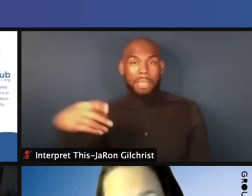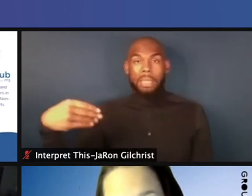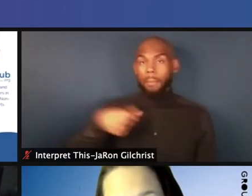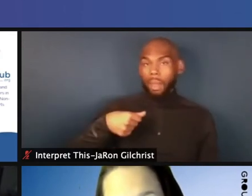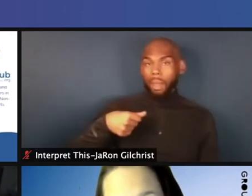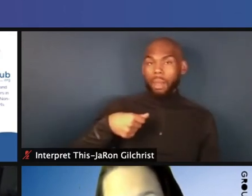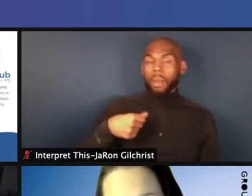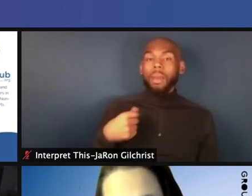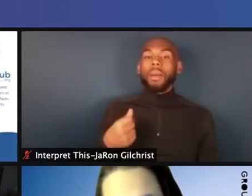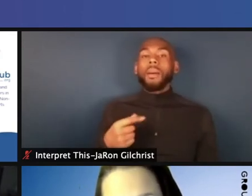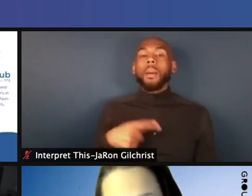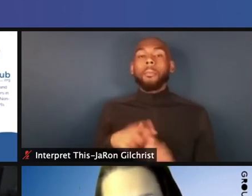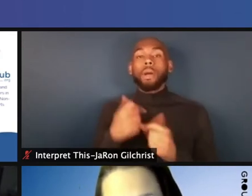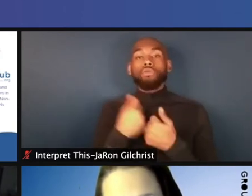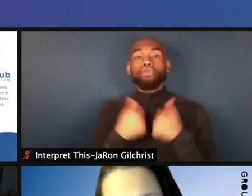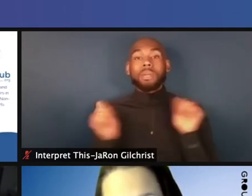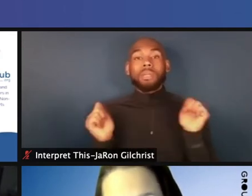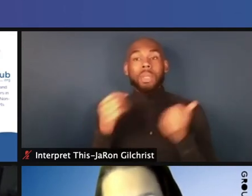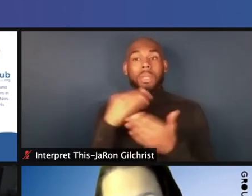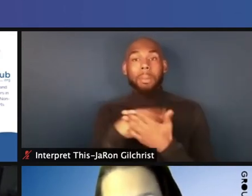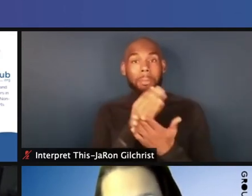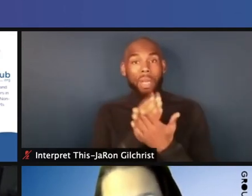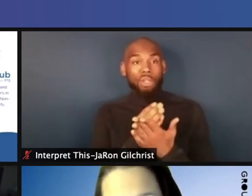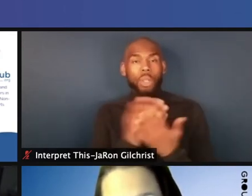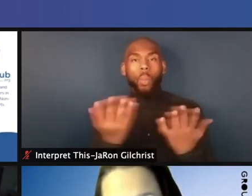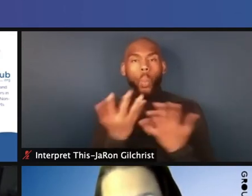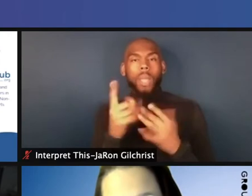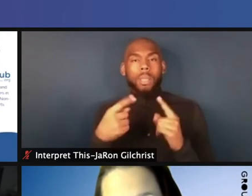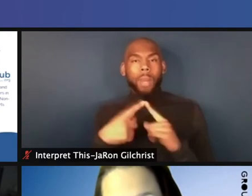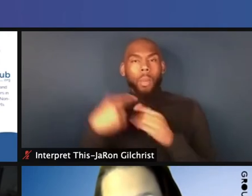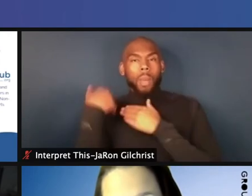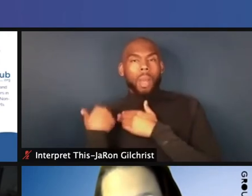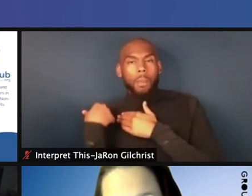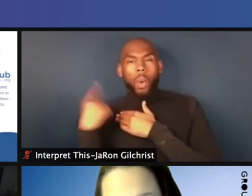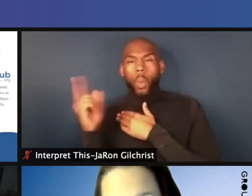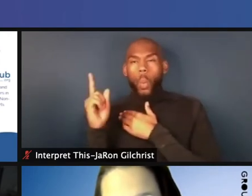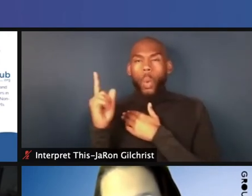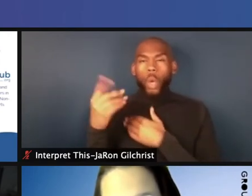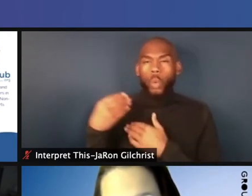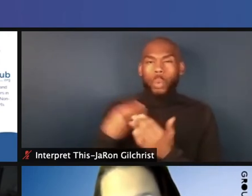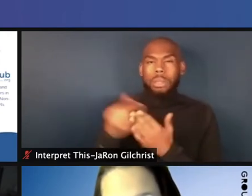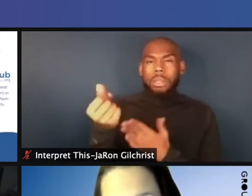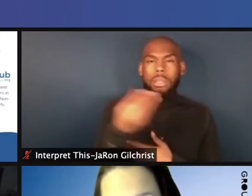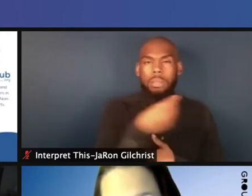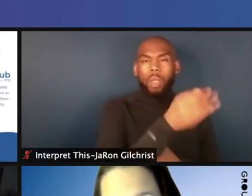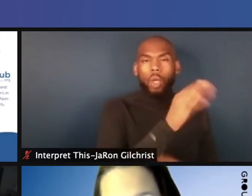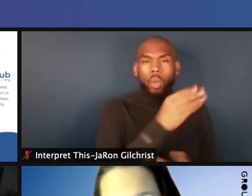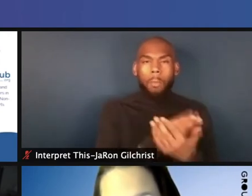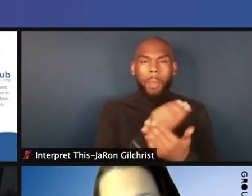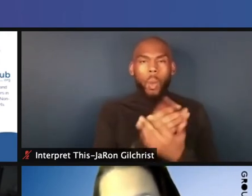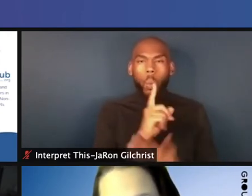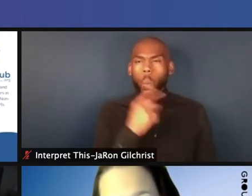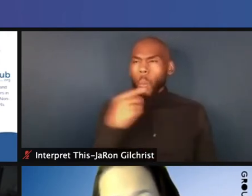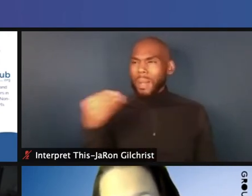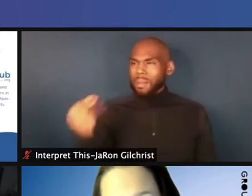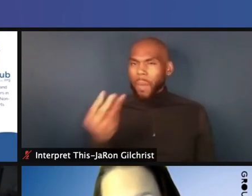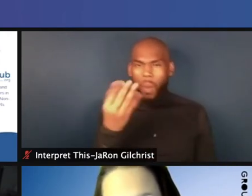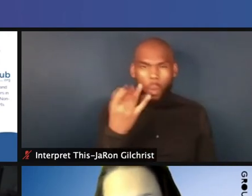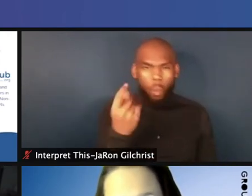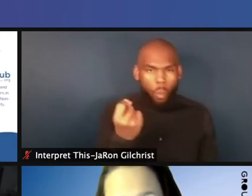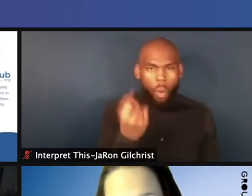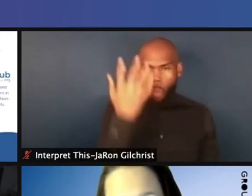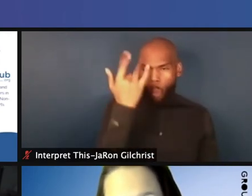Publicly transparent budgeting is really about being accountable to where you put your money. Where does the money go out, right? Who gets paid what? Why is the